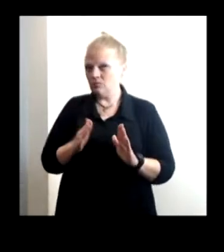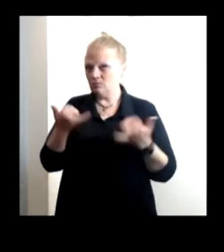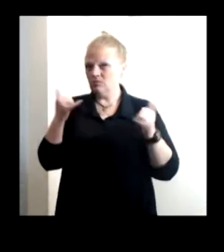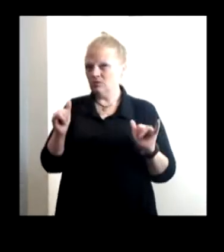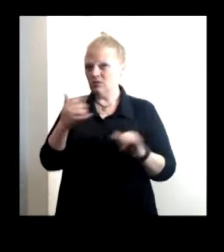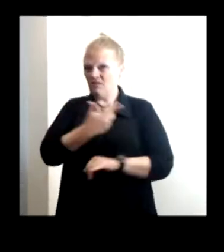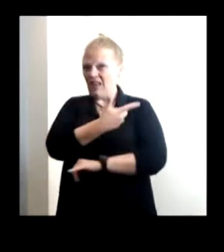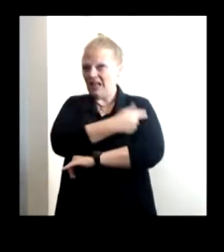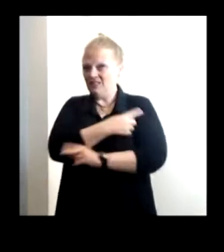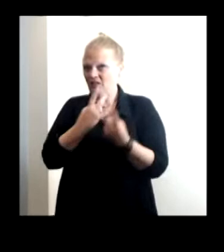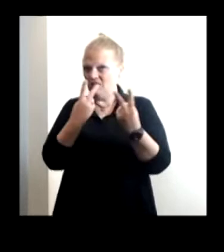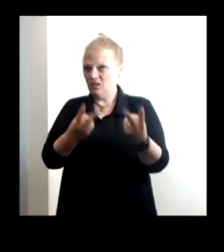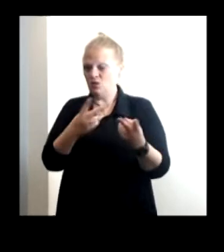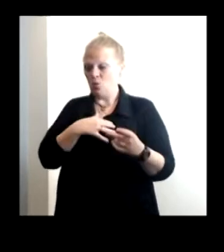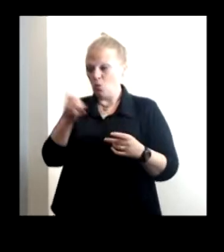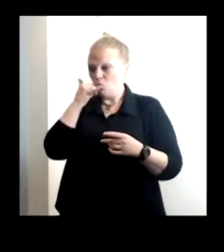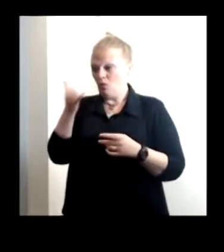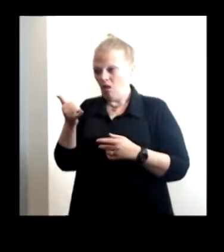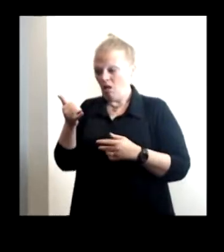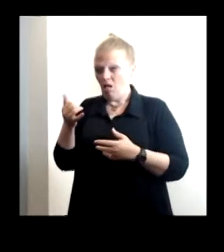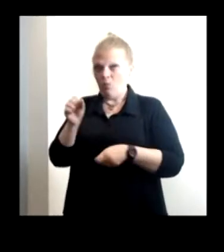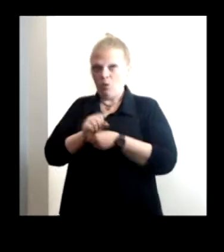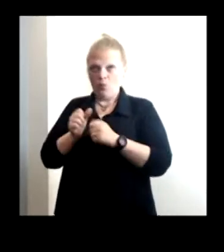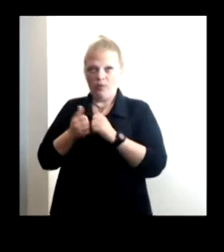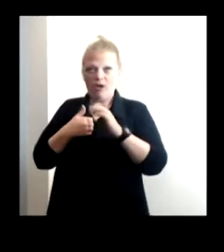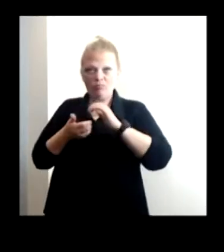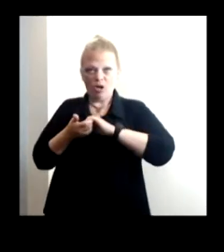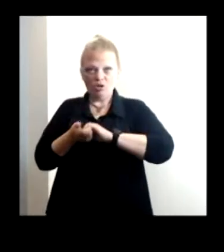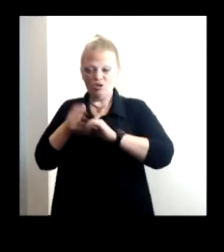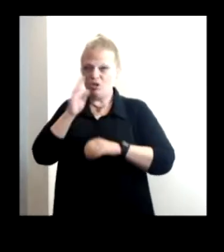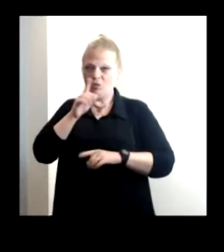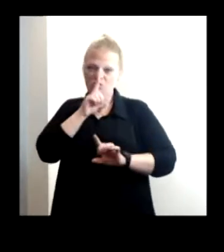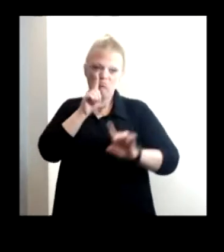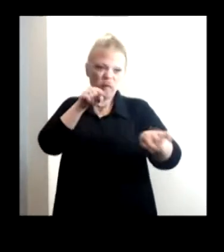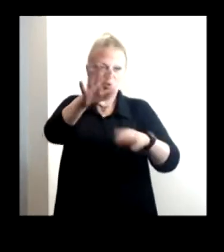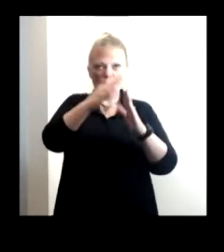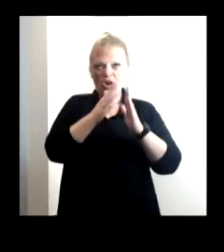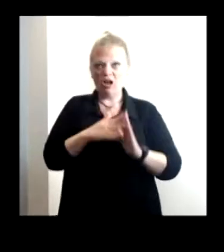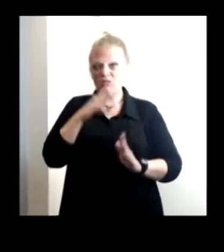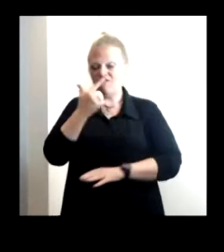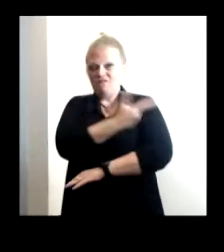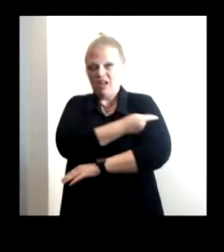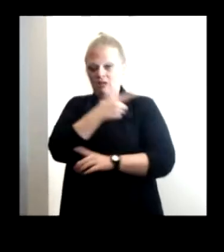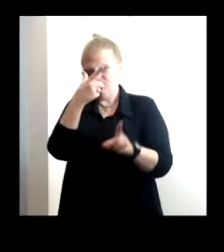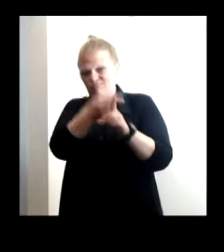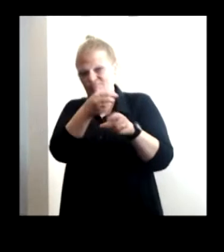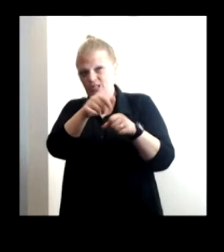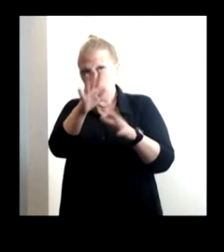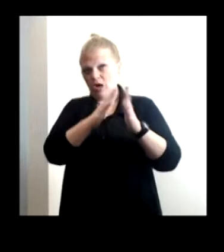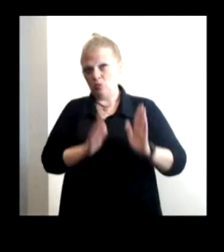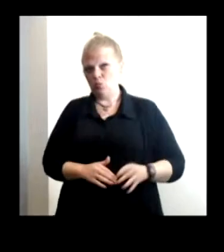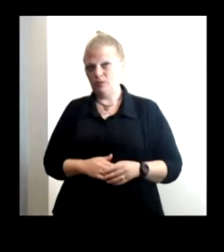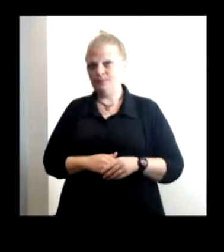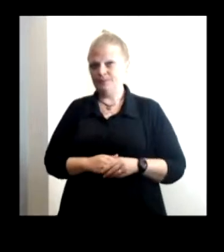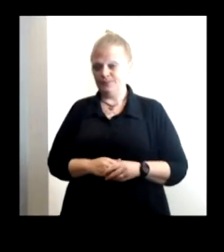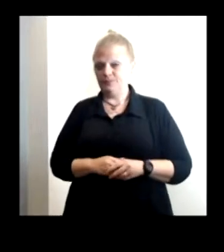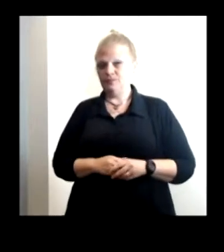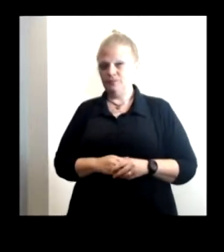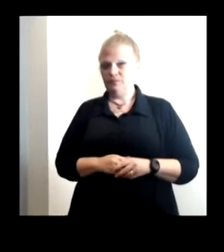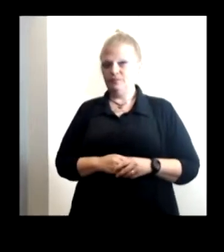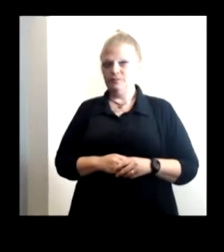visits, in which you call and we work with our partners, and we'll come straight out to your house and vaccinate you in your home. And when it comes